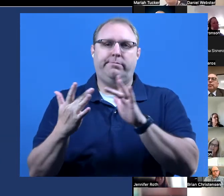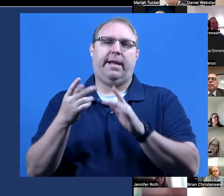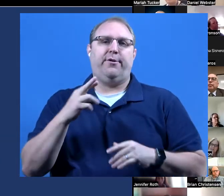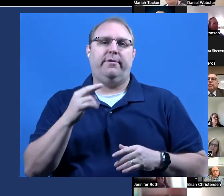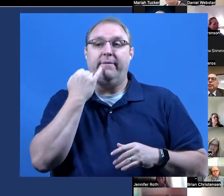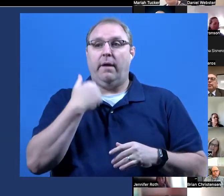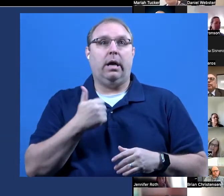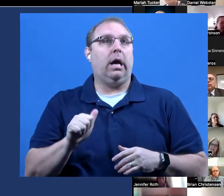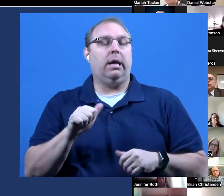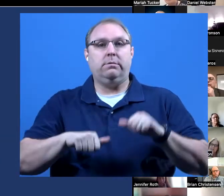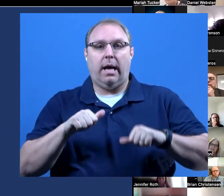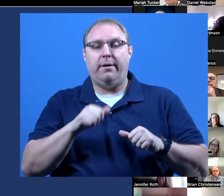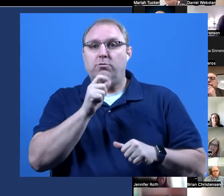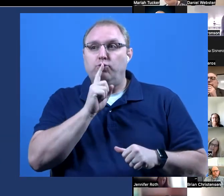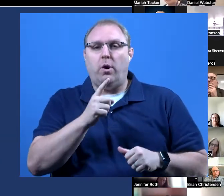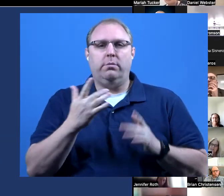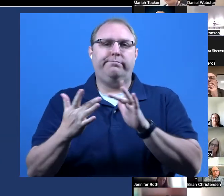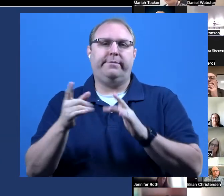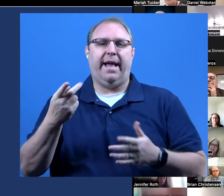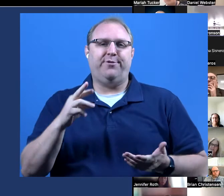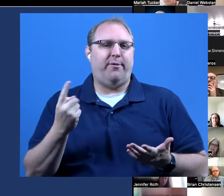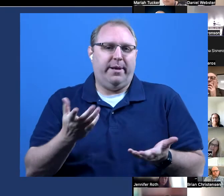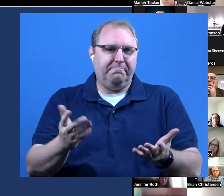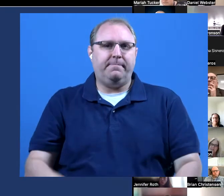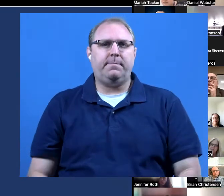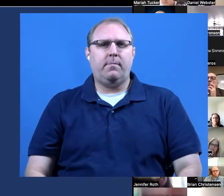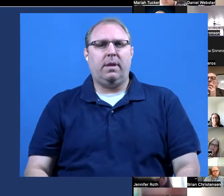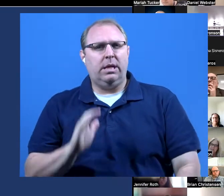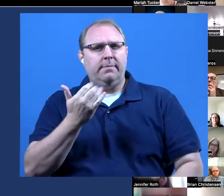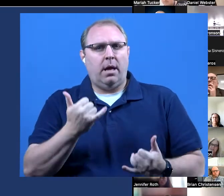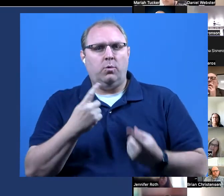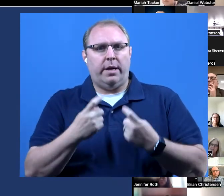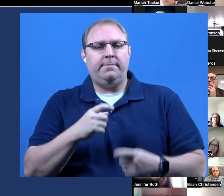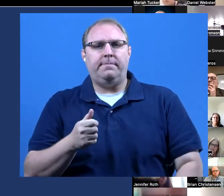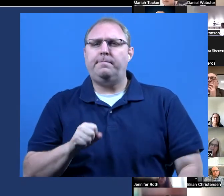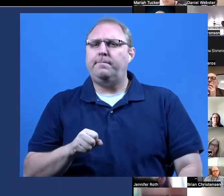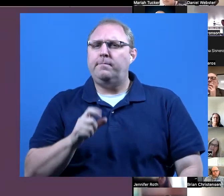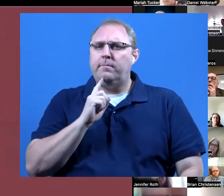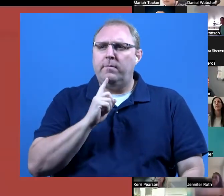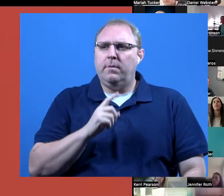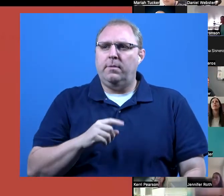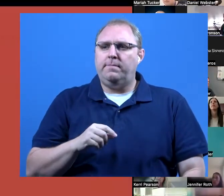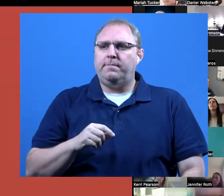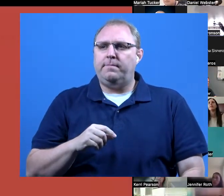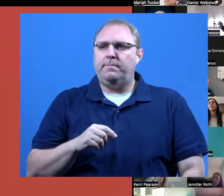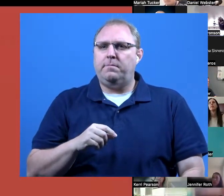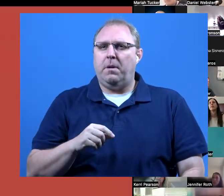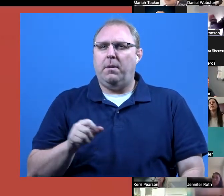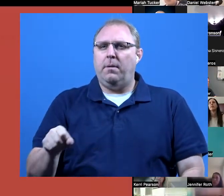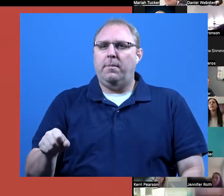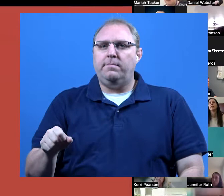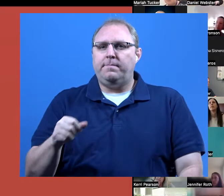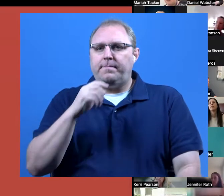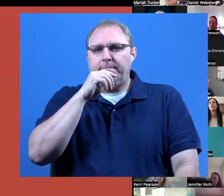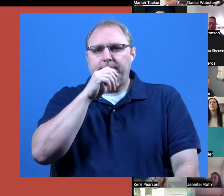So here's the key to all of this: contact HR when you have questions. So are we going to take questions now?